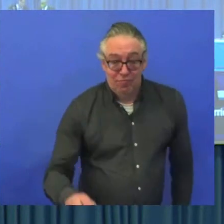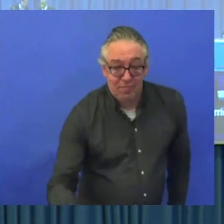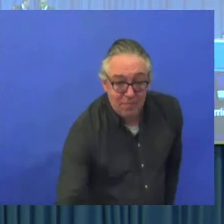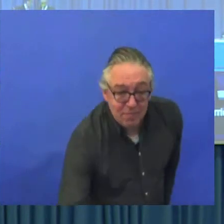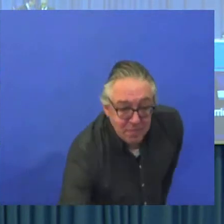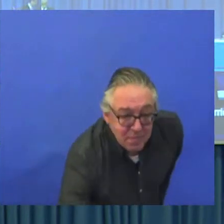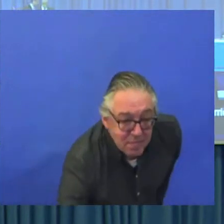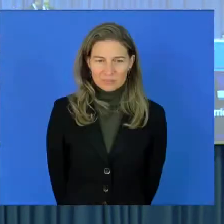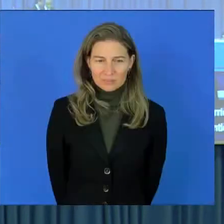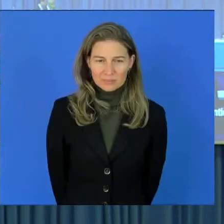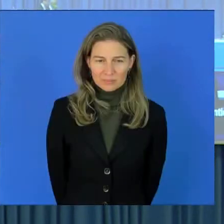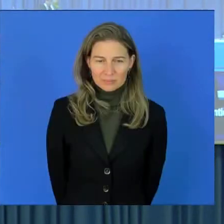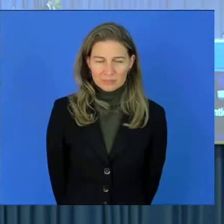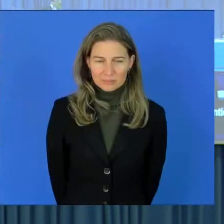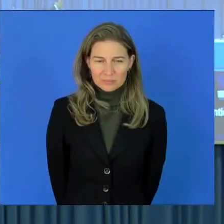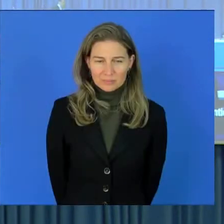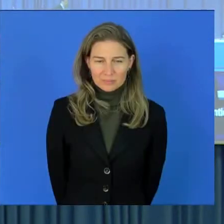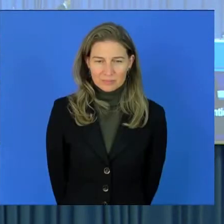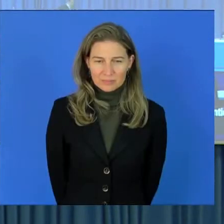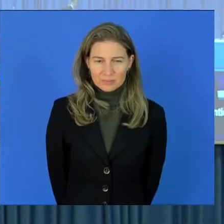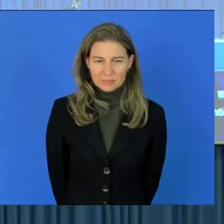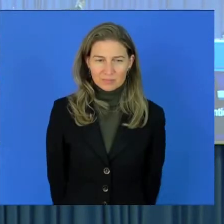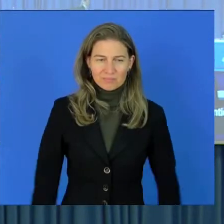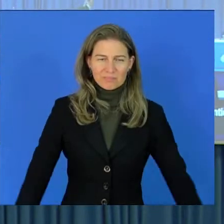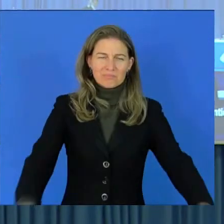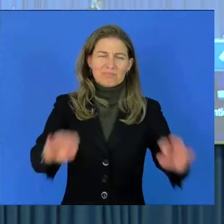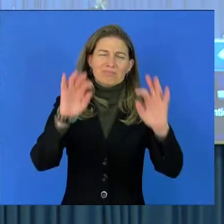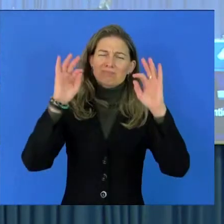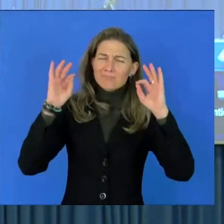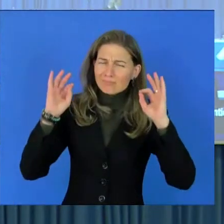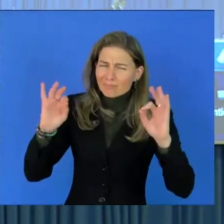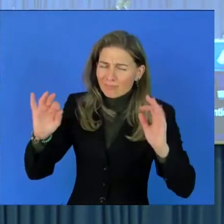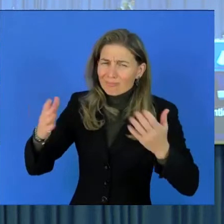I think, Markus, aside from the fact for those of us like me who use a